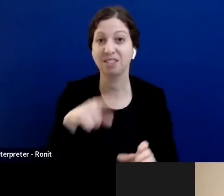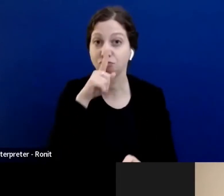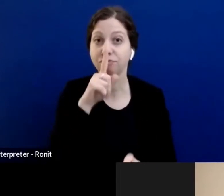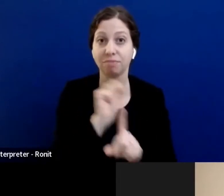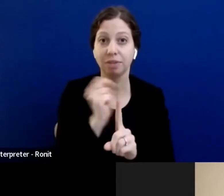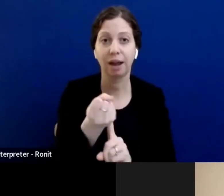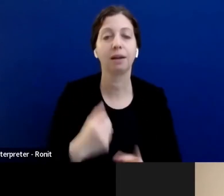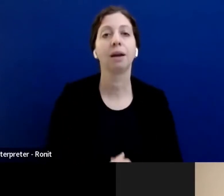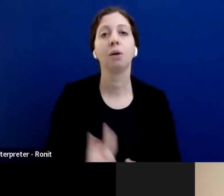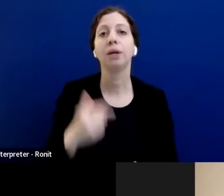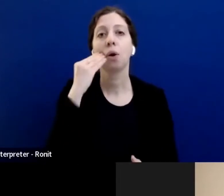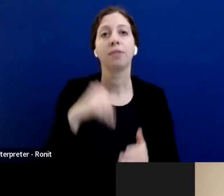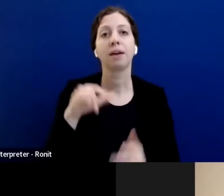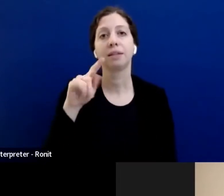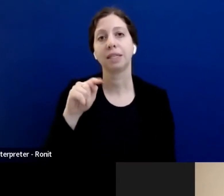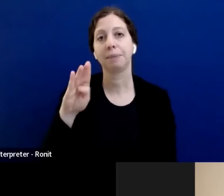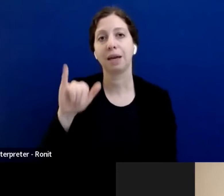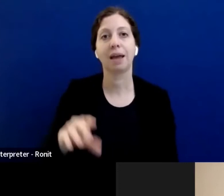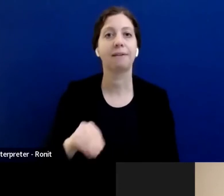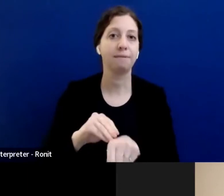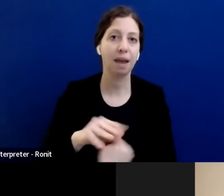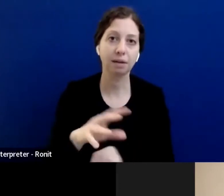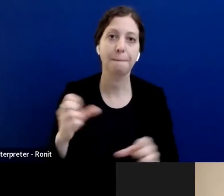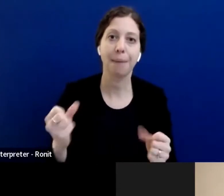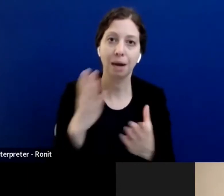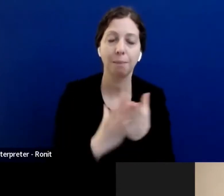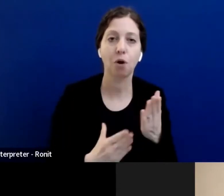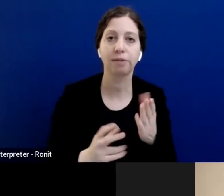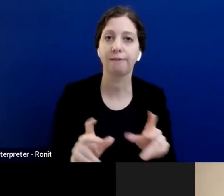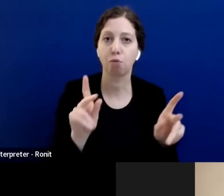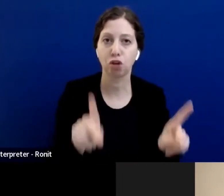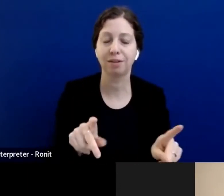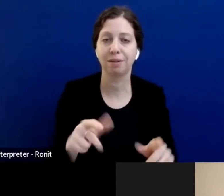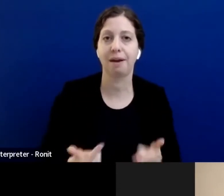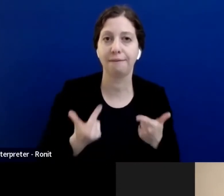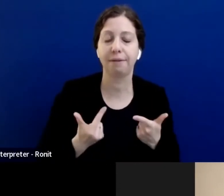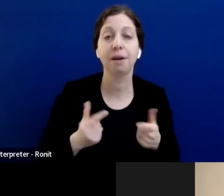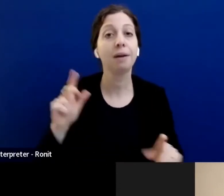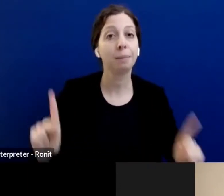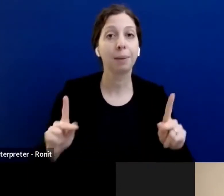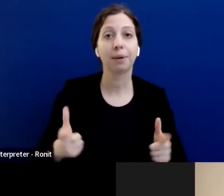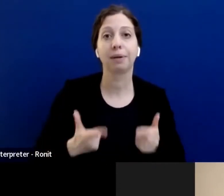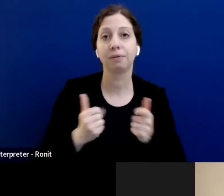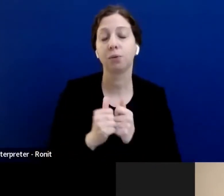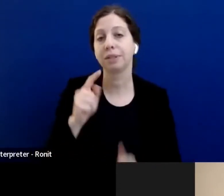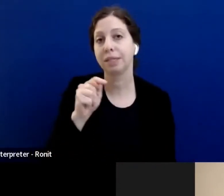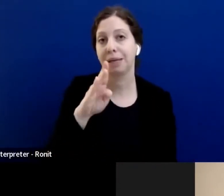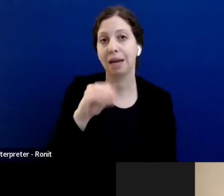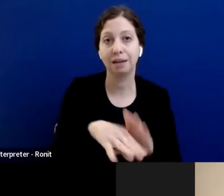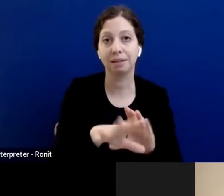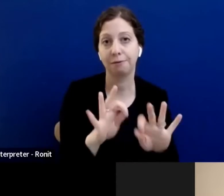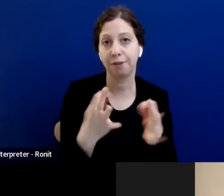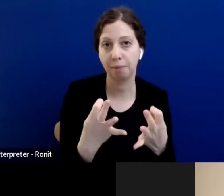We know that TBI can affect many parts of a person's life. People living with TBI and their families